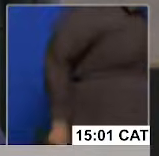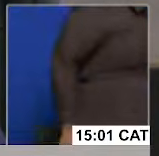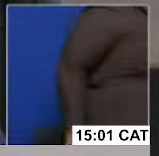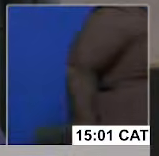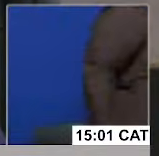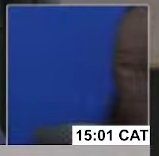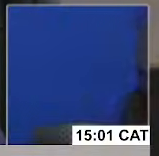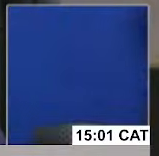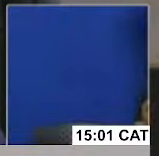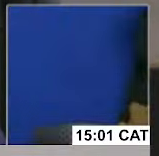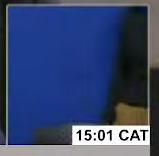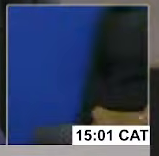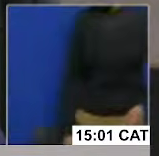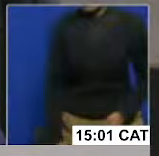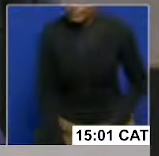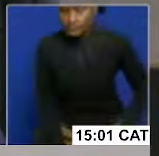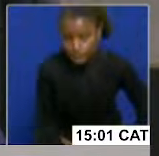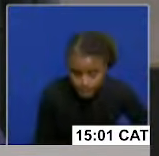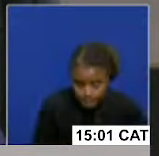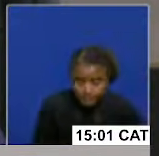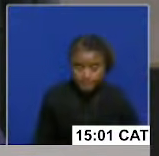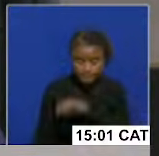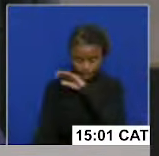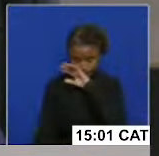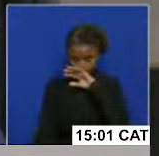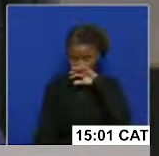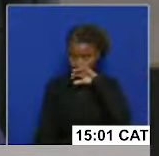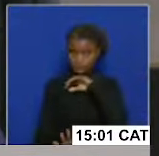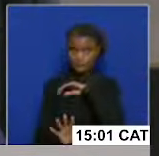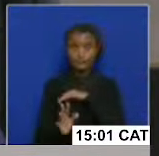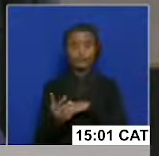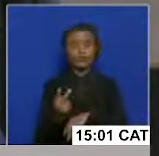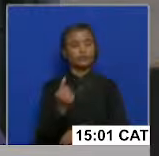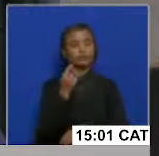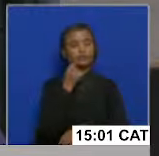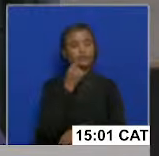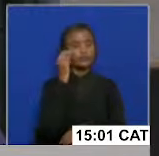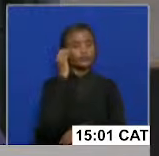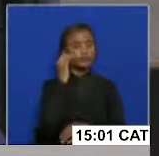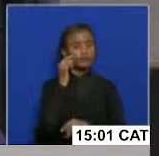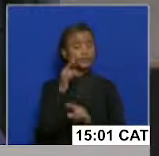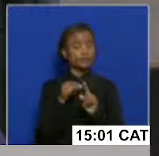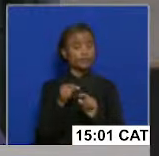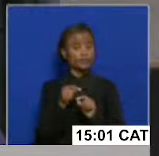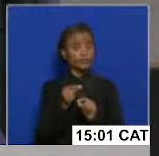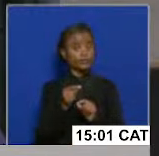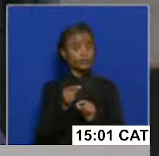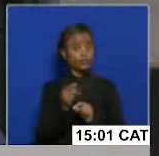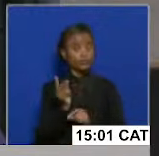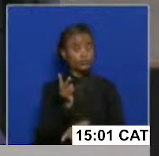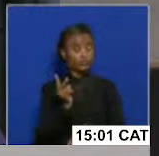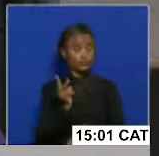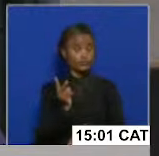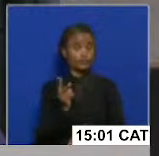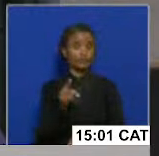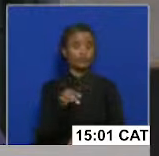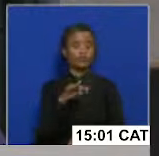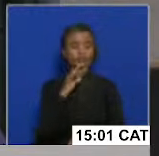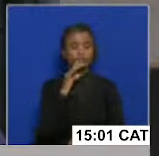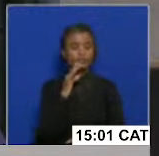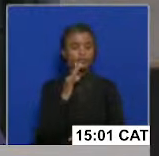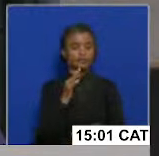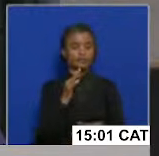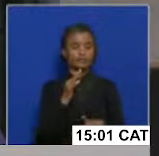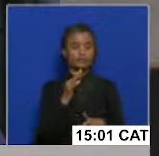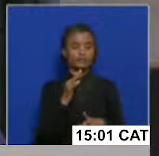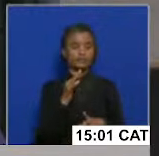Mr. Simon, rather the two of you, had never been involved in deals of this nature. Remember saying